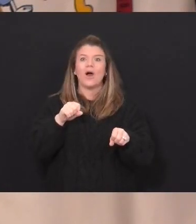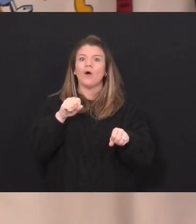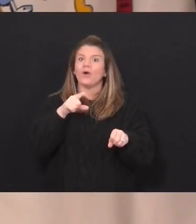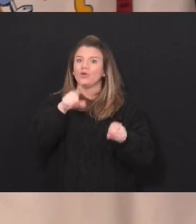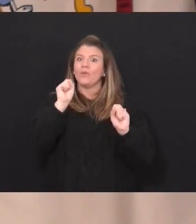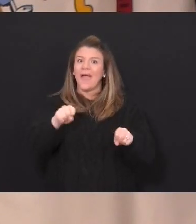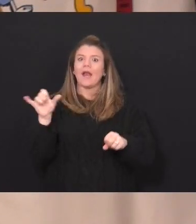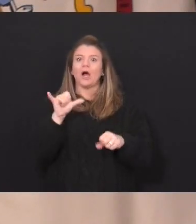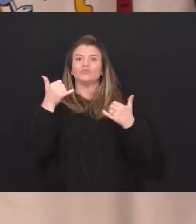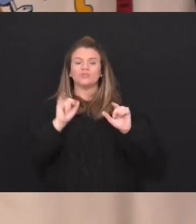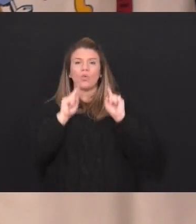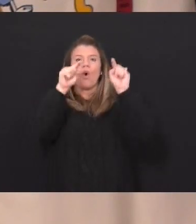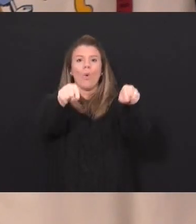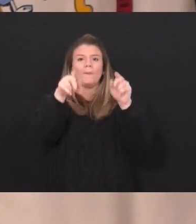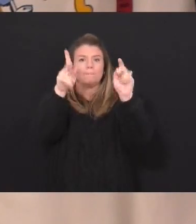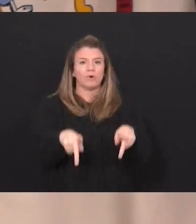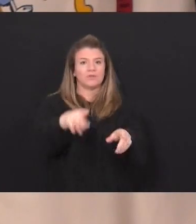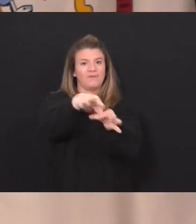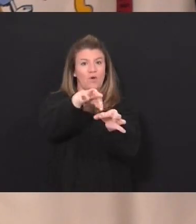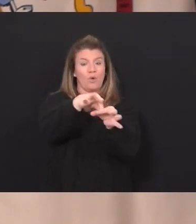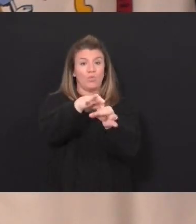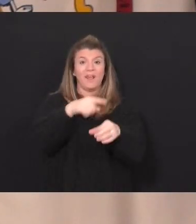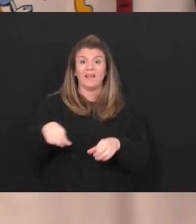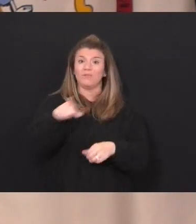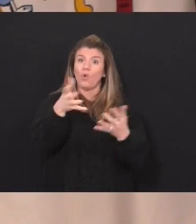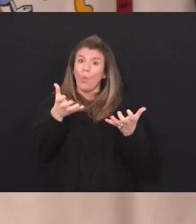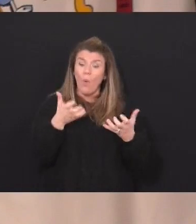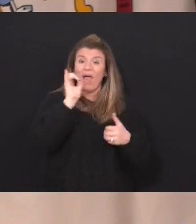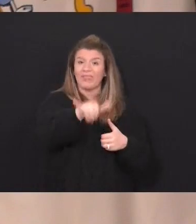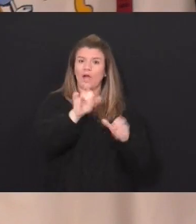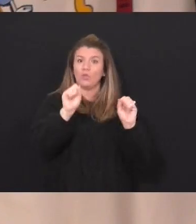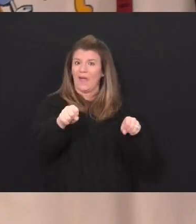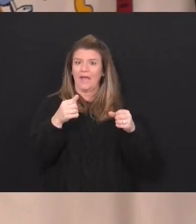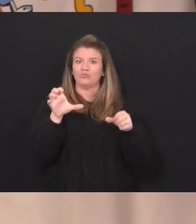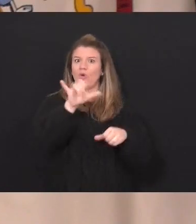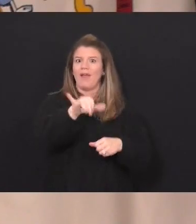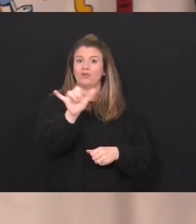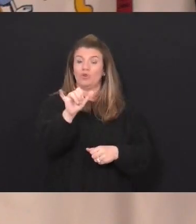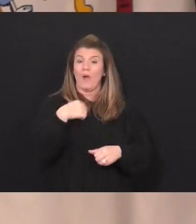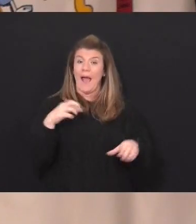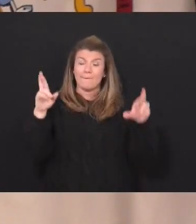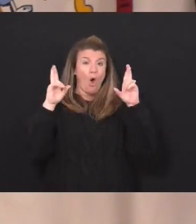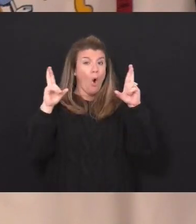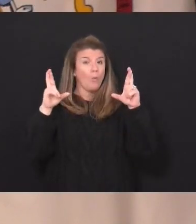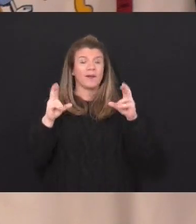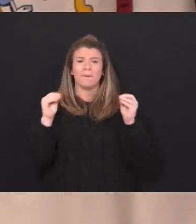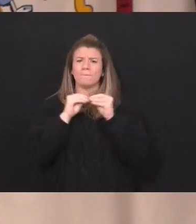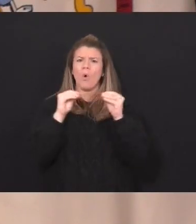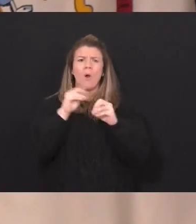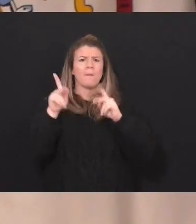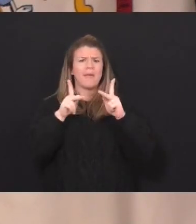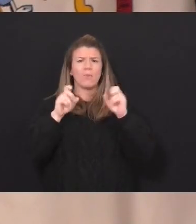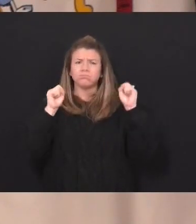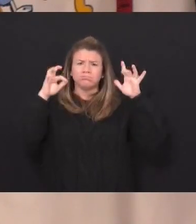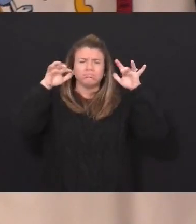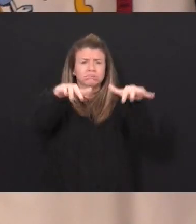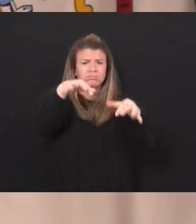that they treasure and they want to do that. You know, like I said before, I hope it's the largest turnout ever,